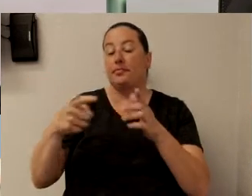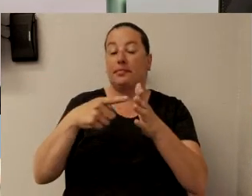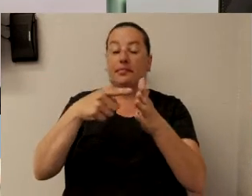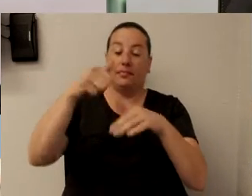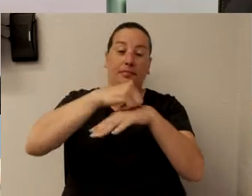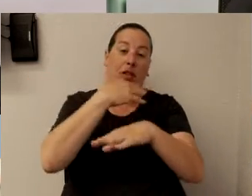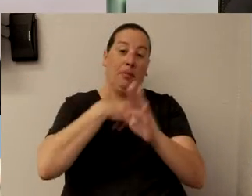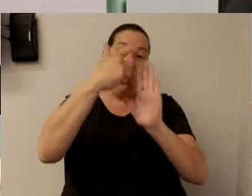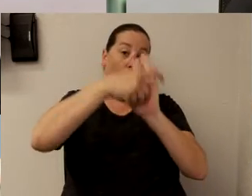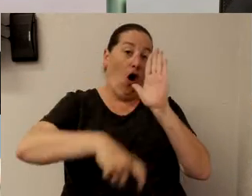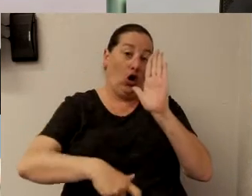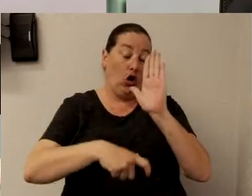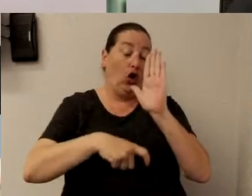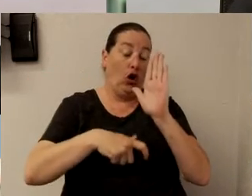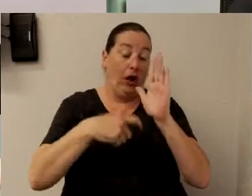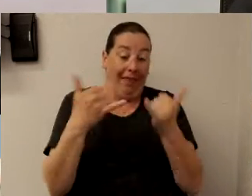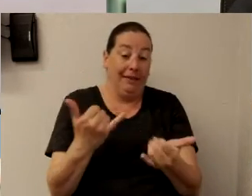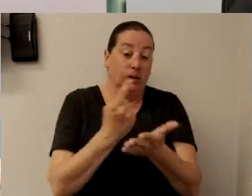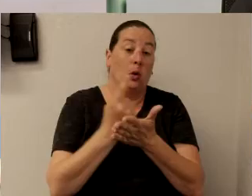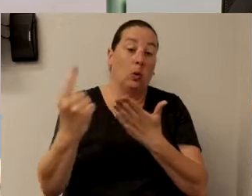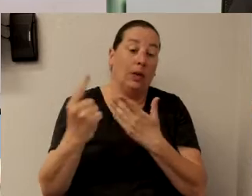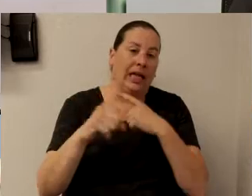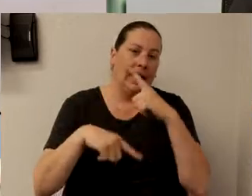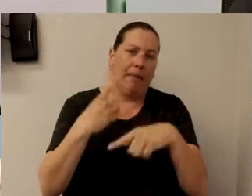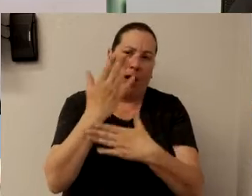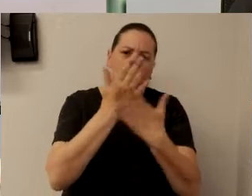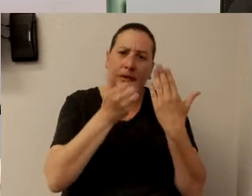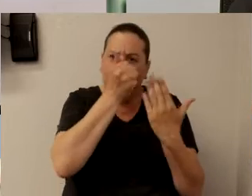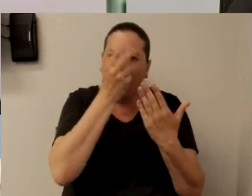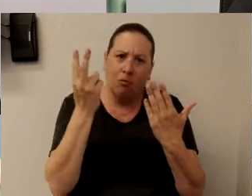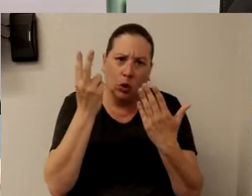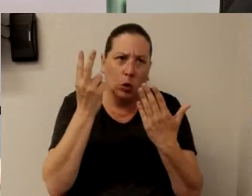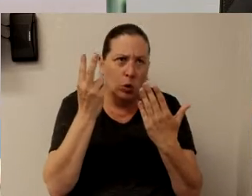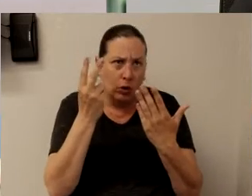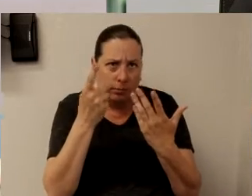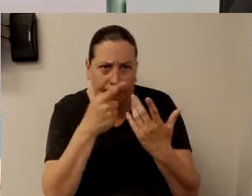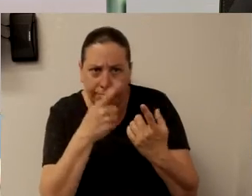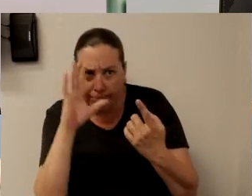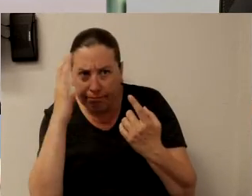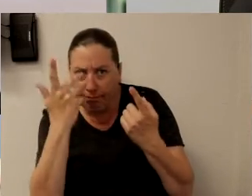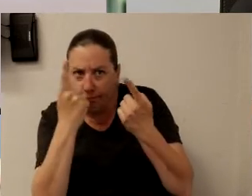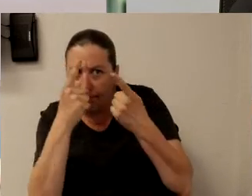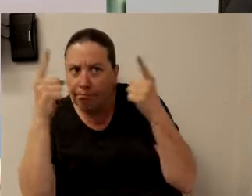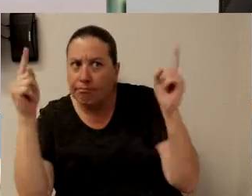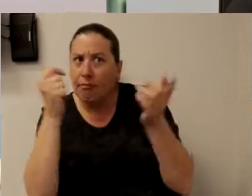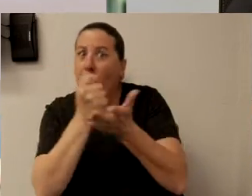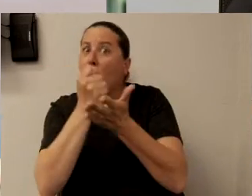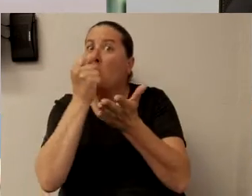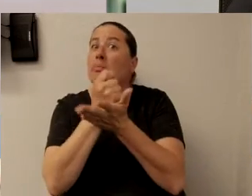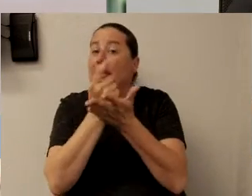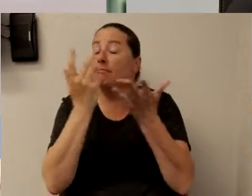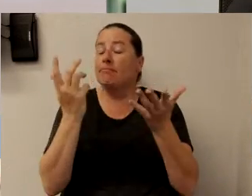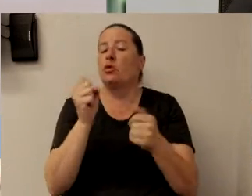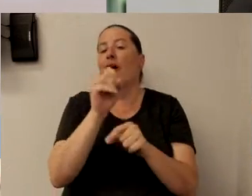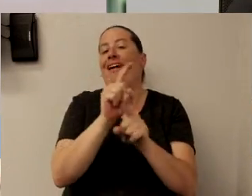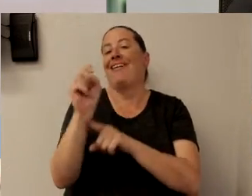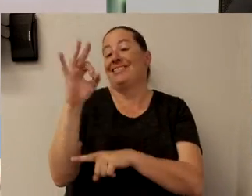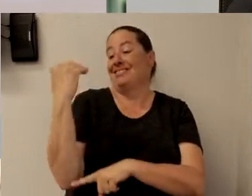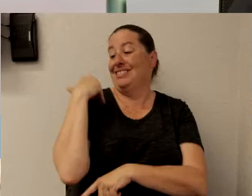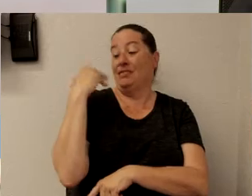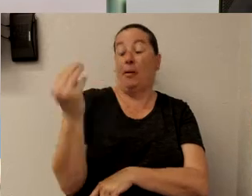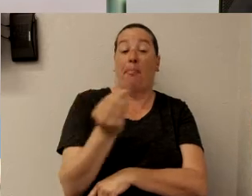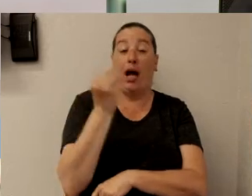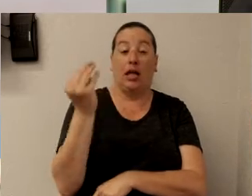couple of emerging therapies. So as of April 13th, so that was Monday, there are